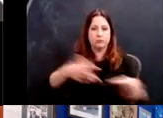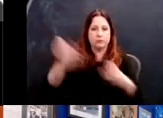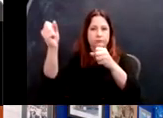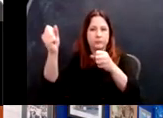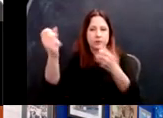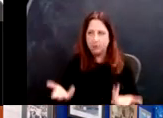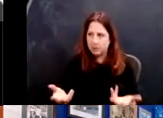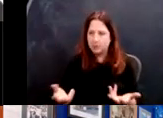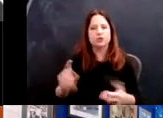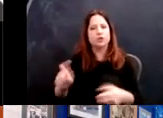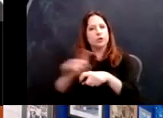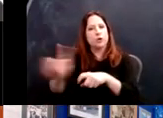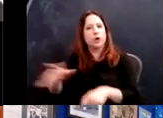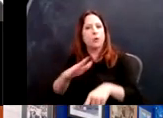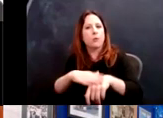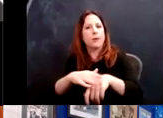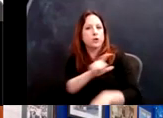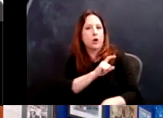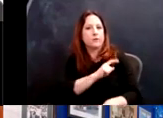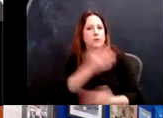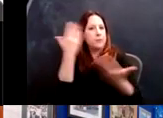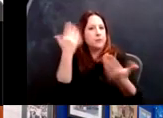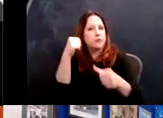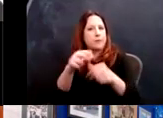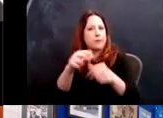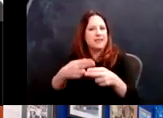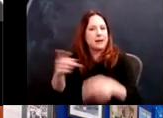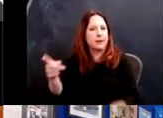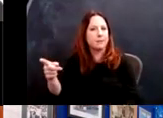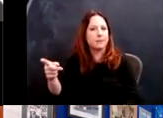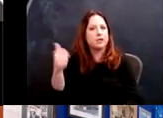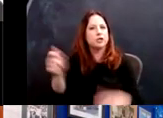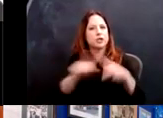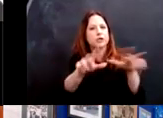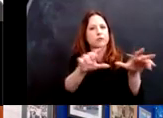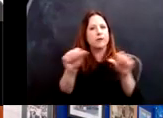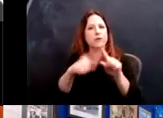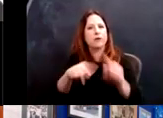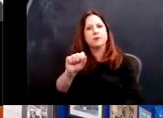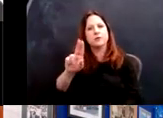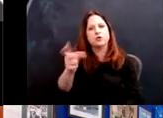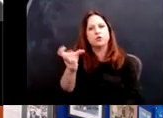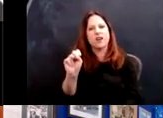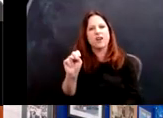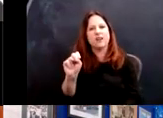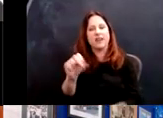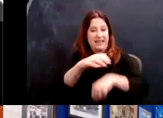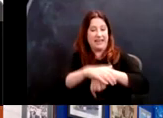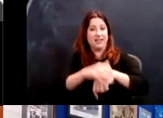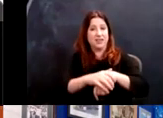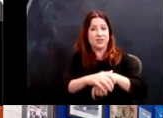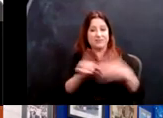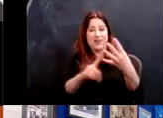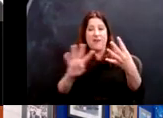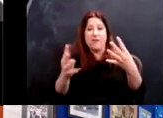probation officer, but didn't know his name. She is a refugee from Sudan, and English is her fourth language.